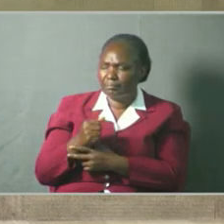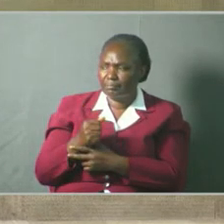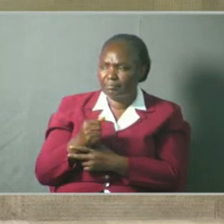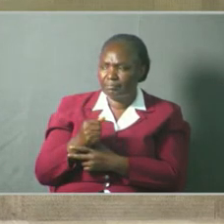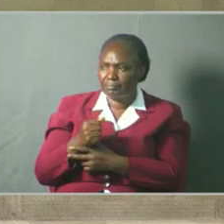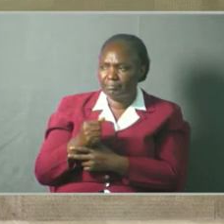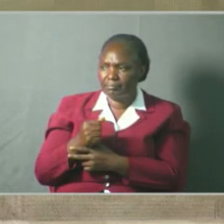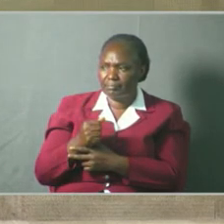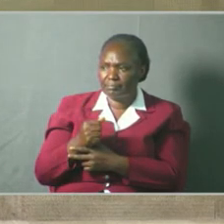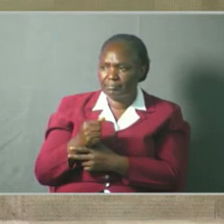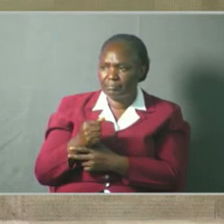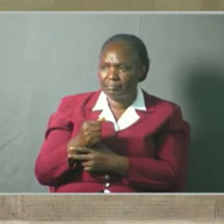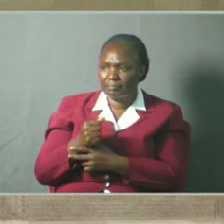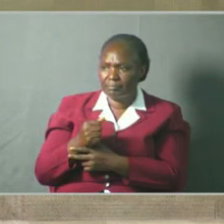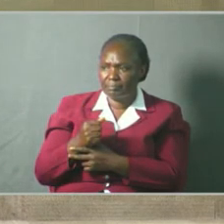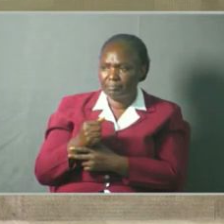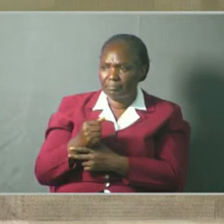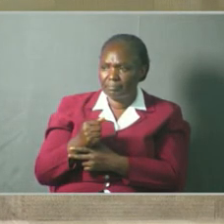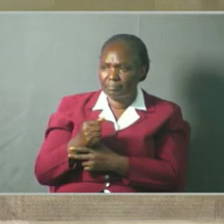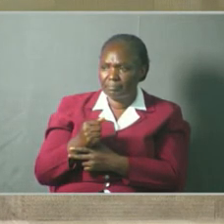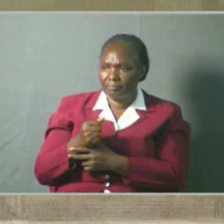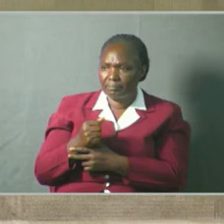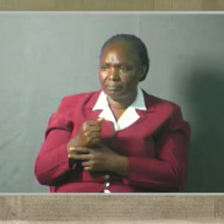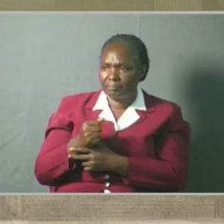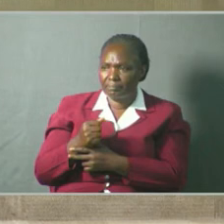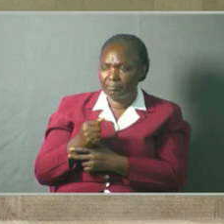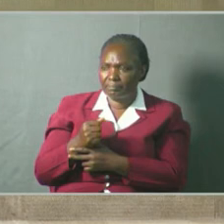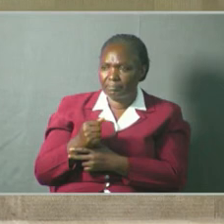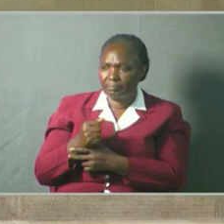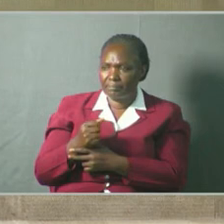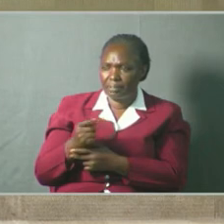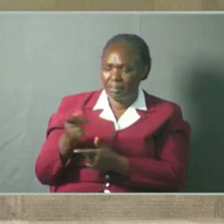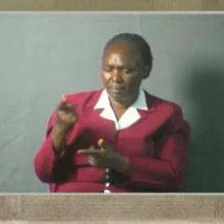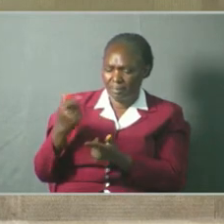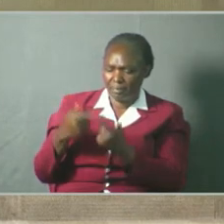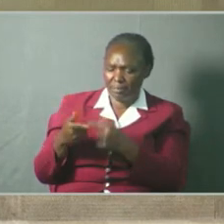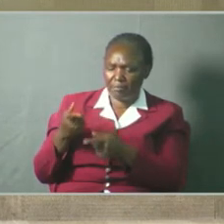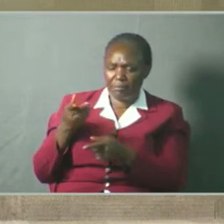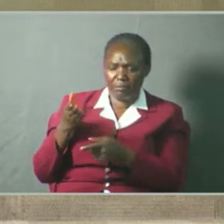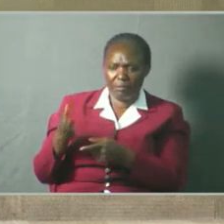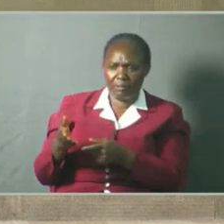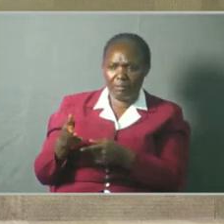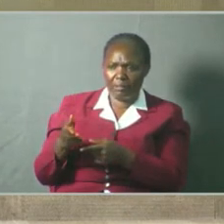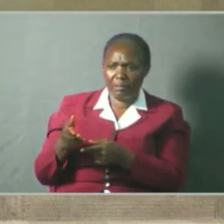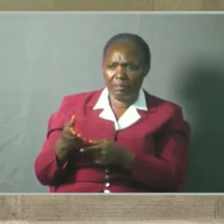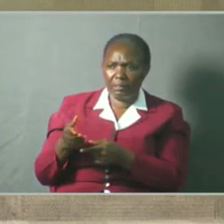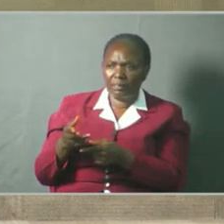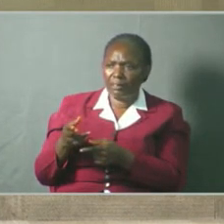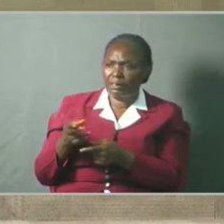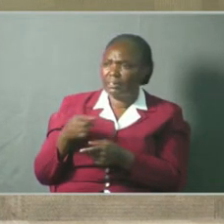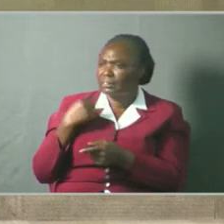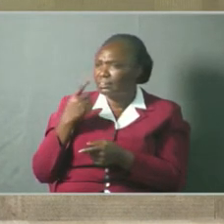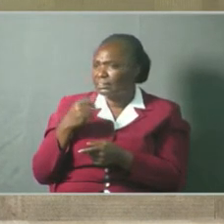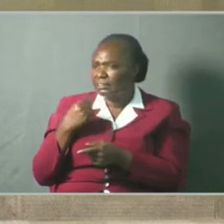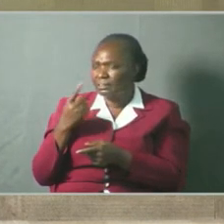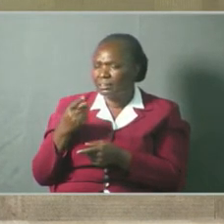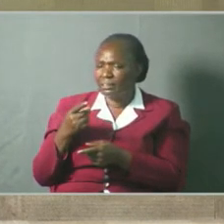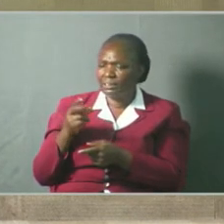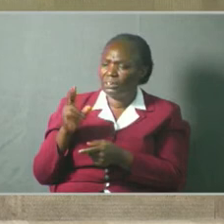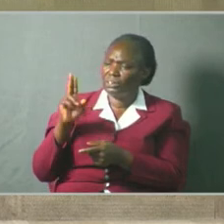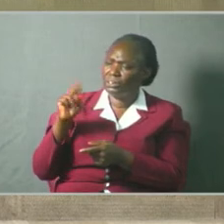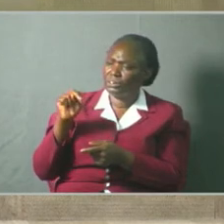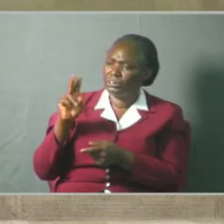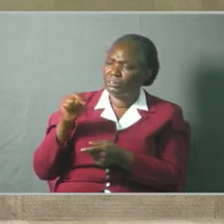And when I came to your church, this is not your father was sick. But I saw my, I was in Nairobi for the